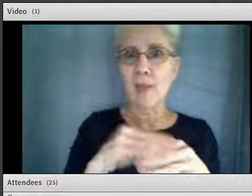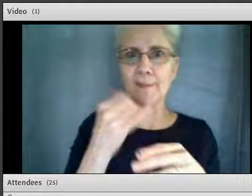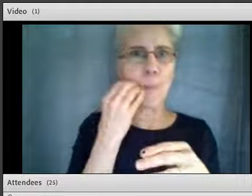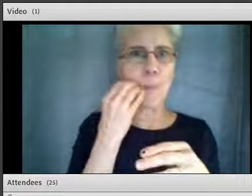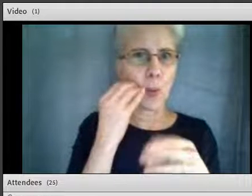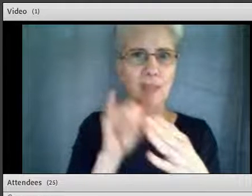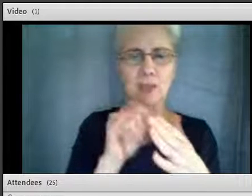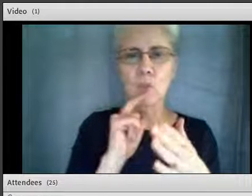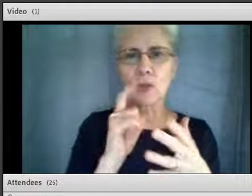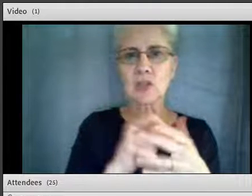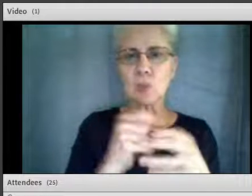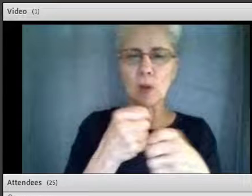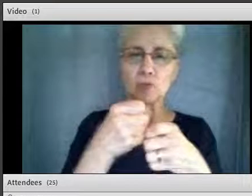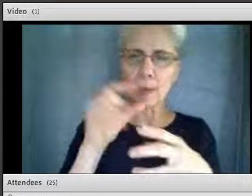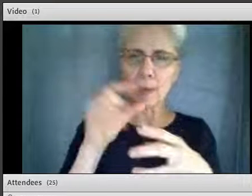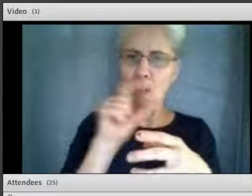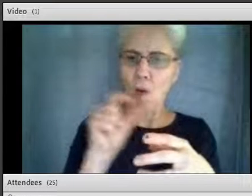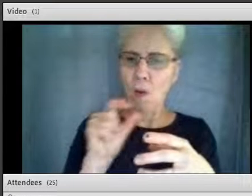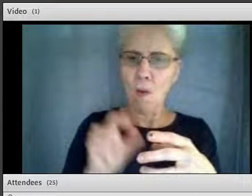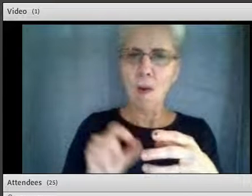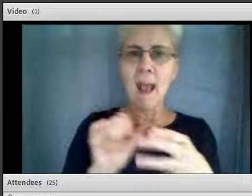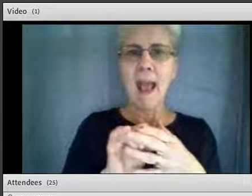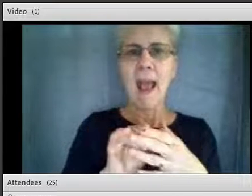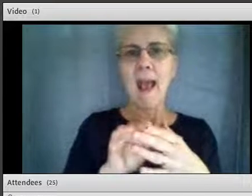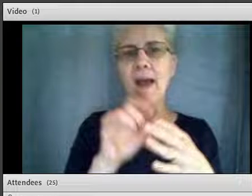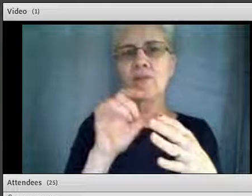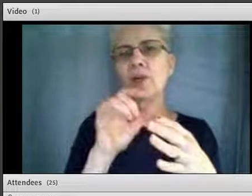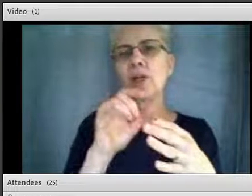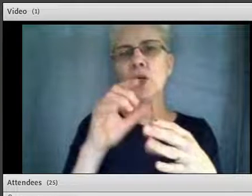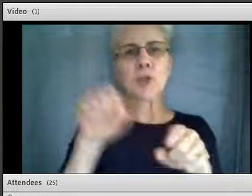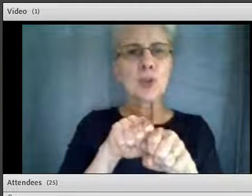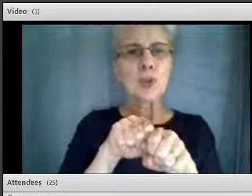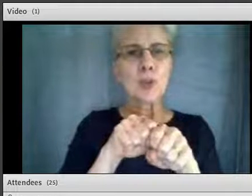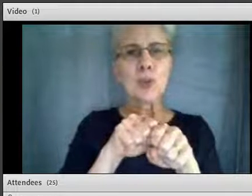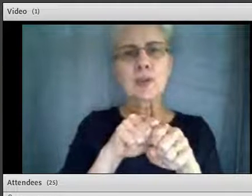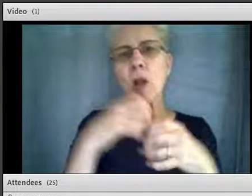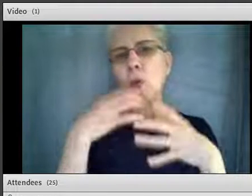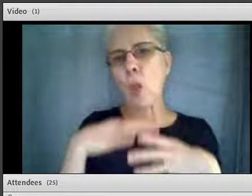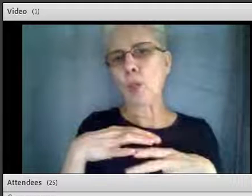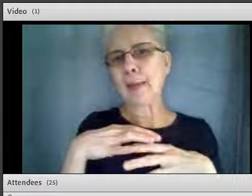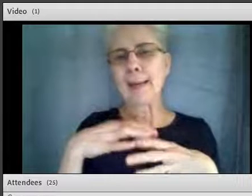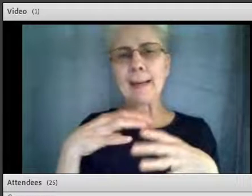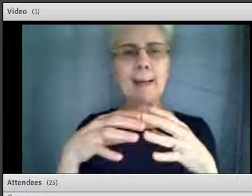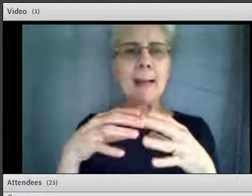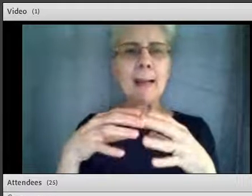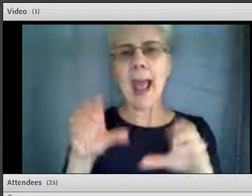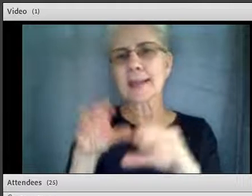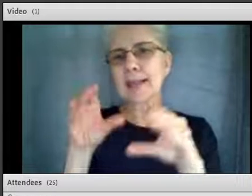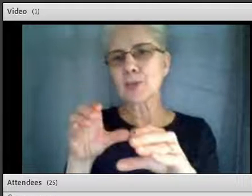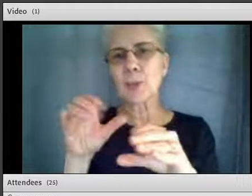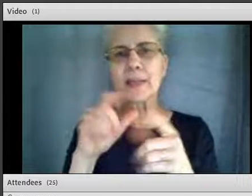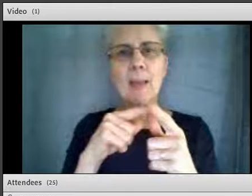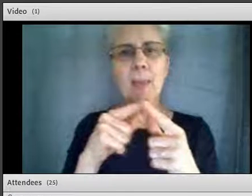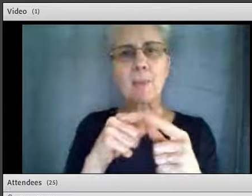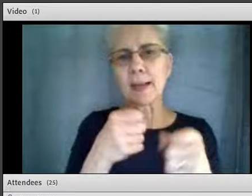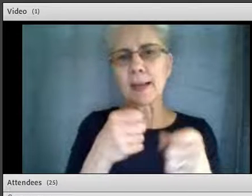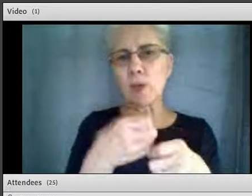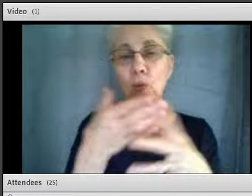shoes, clothing, accessories, and then people can kind of navigate to it. Otherwise, that menu is going to be longer than their